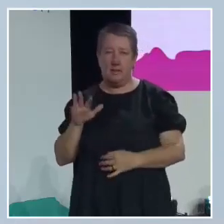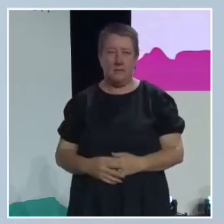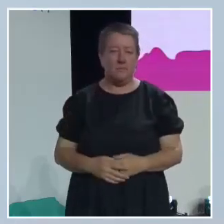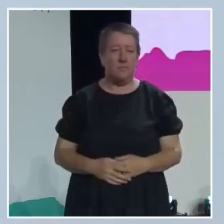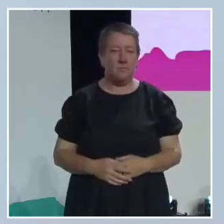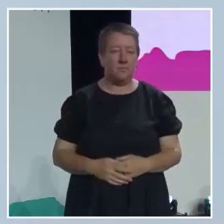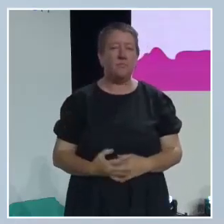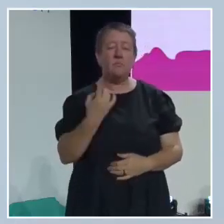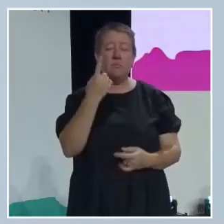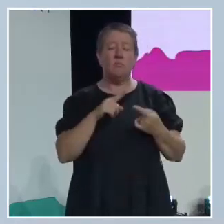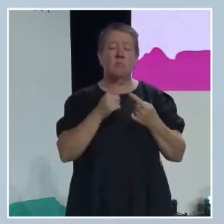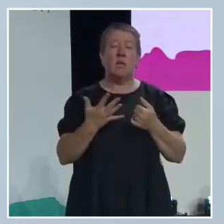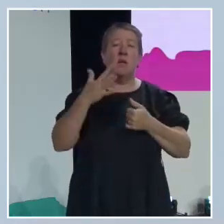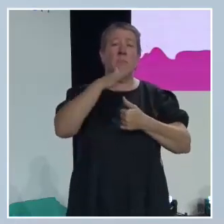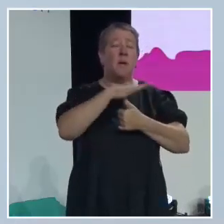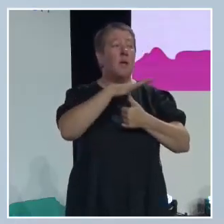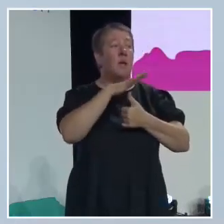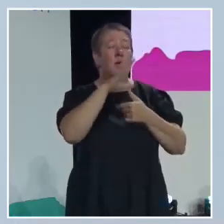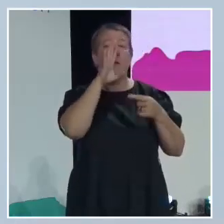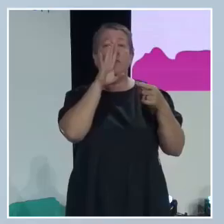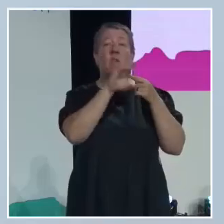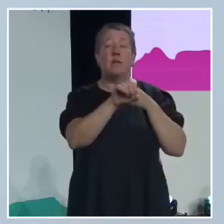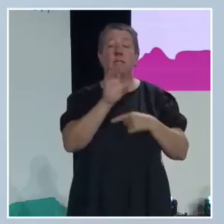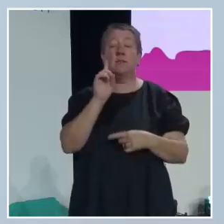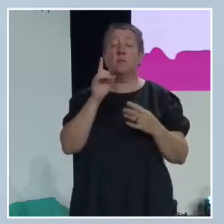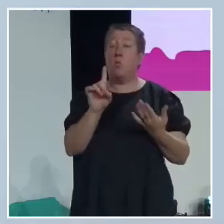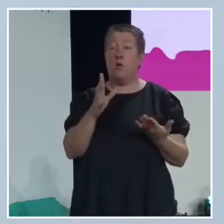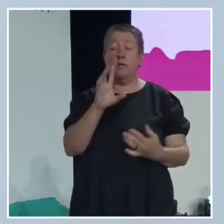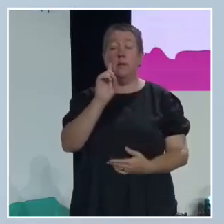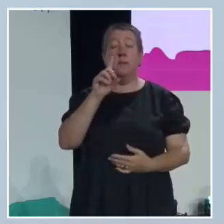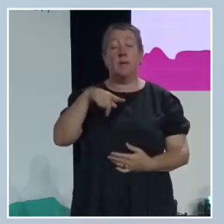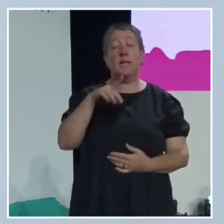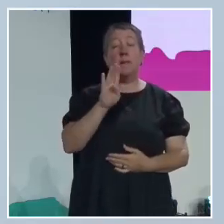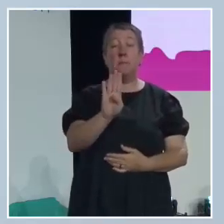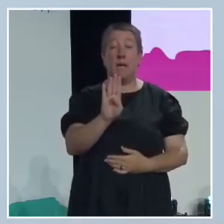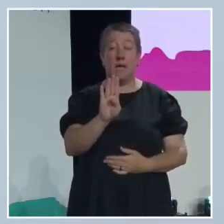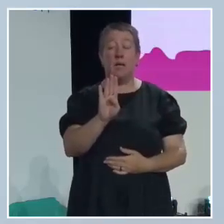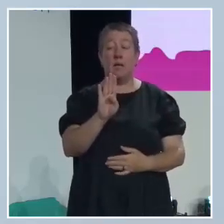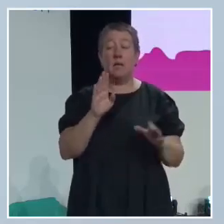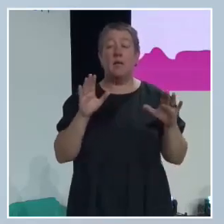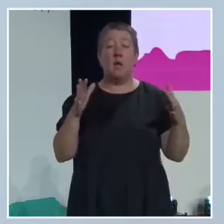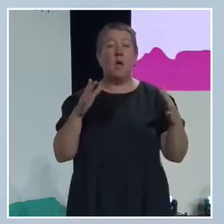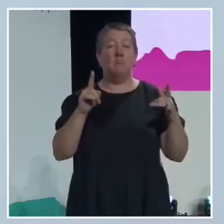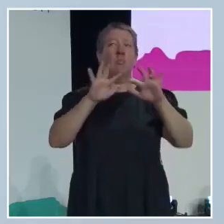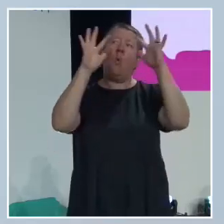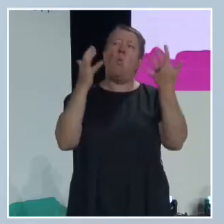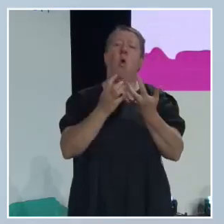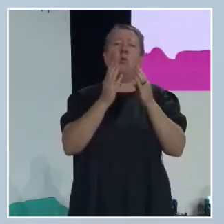of the key findings we found is that PDB has been prevalent